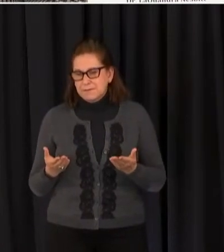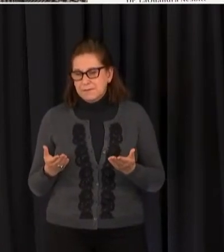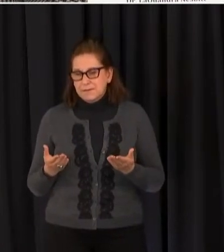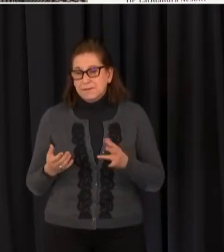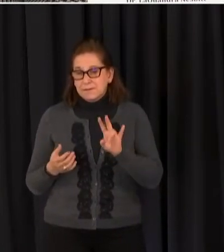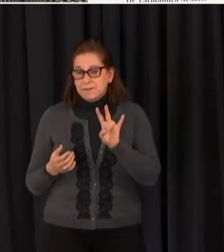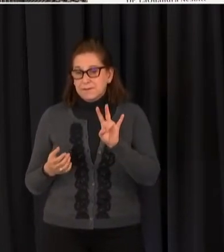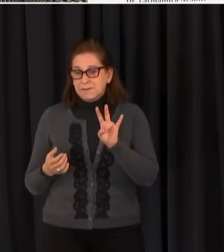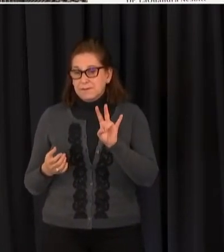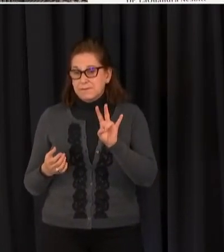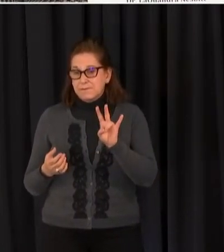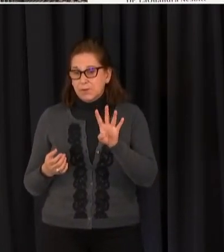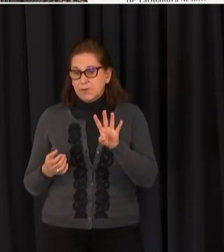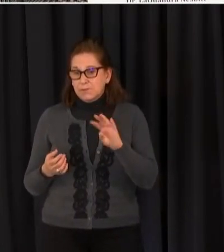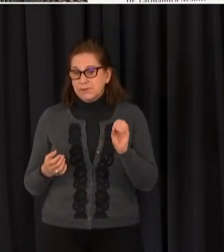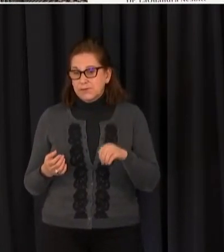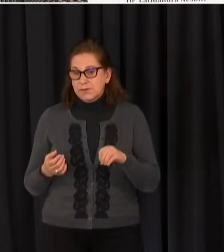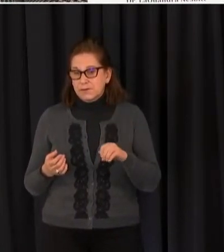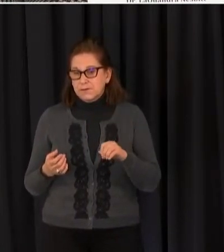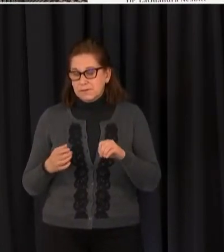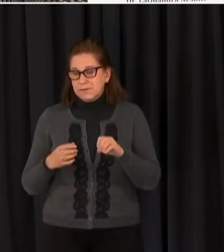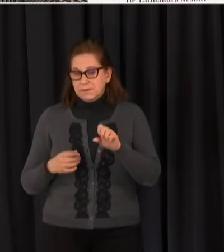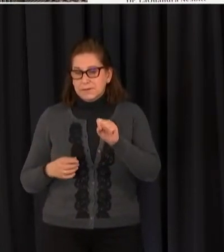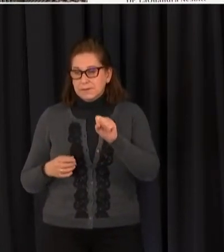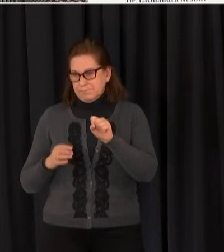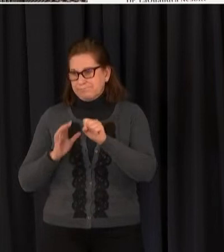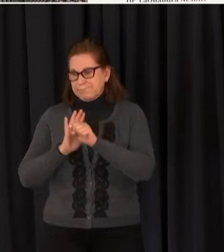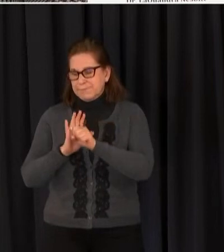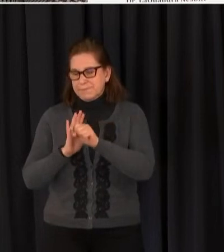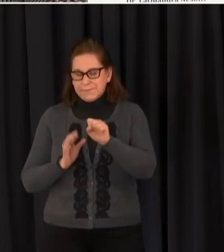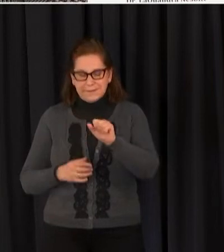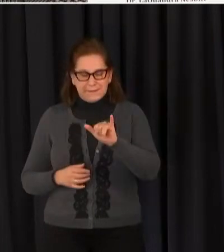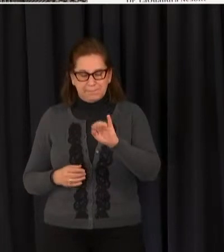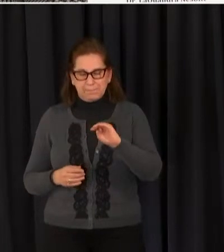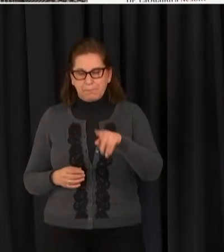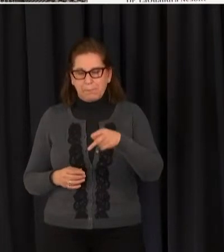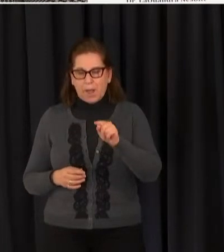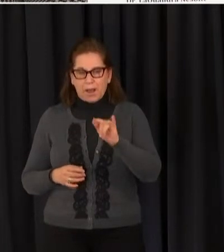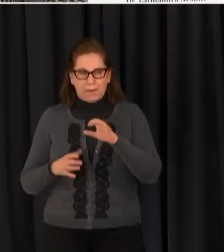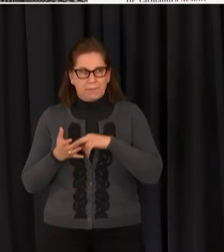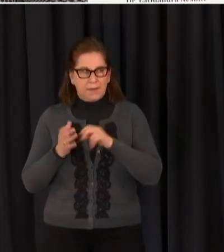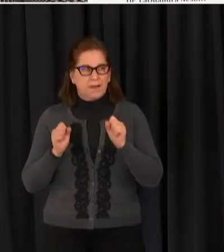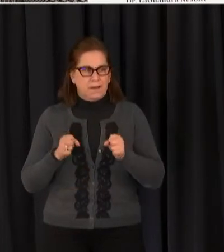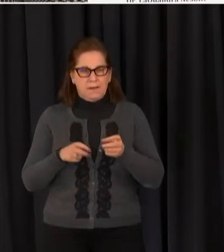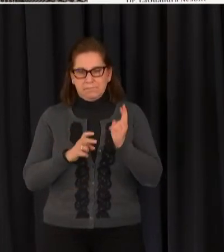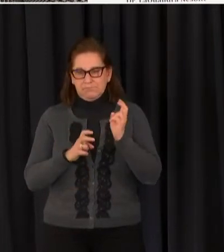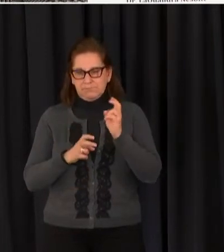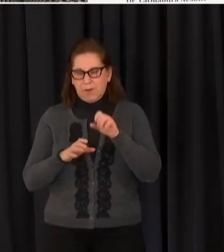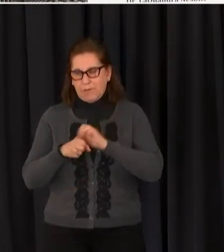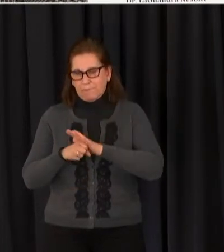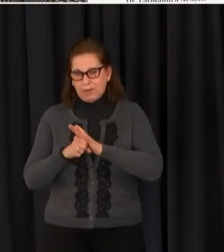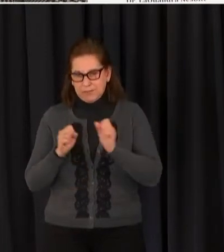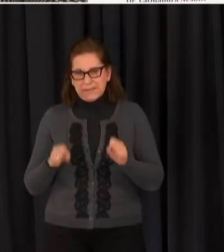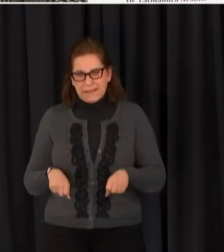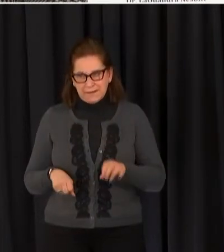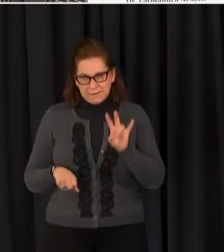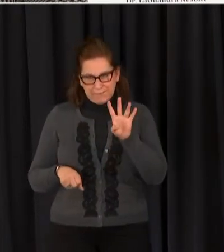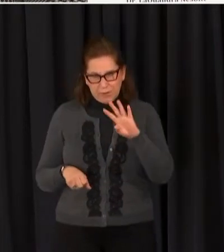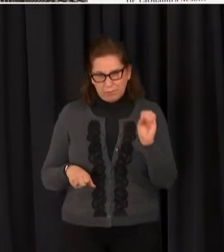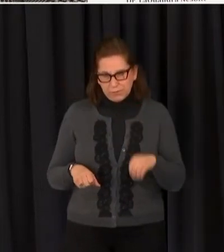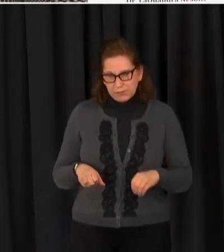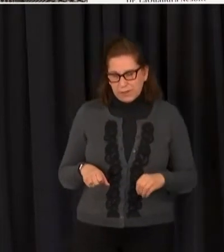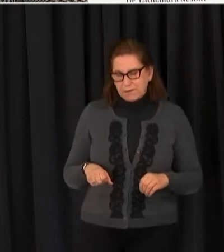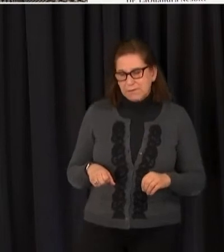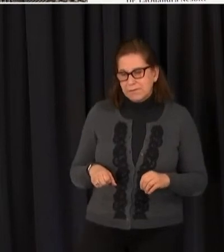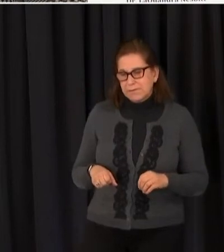74%, have been symptomatic. And again, this is not necessarily consistent with what we typically see in child